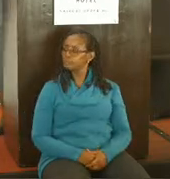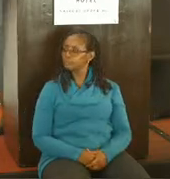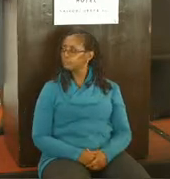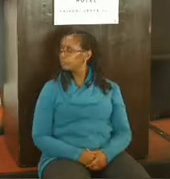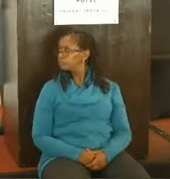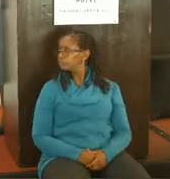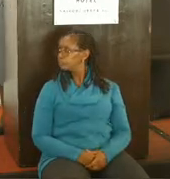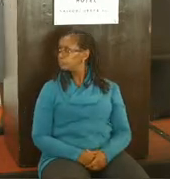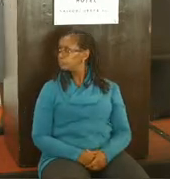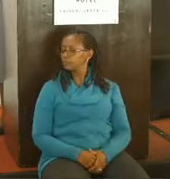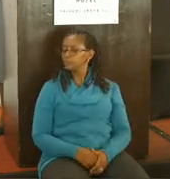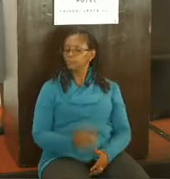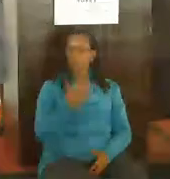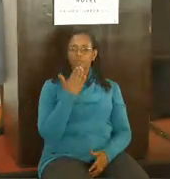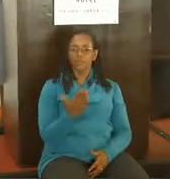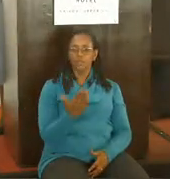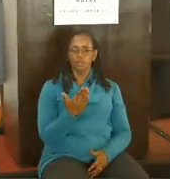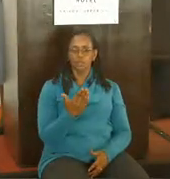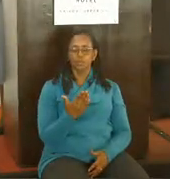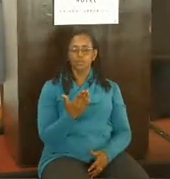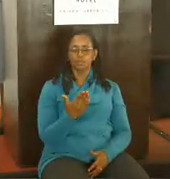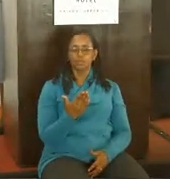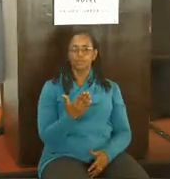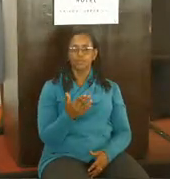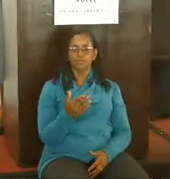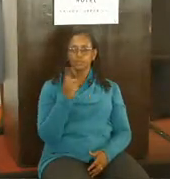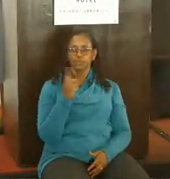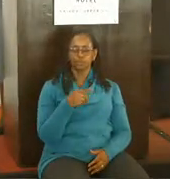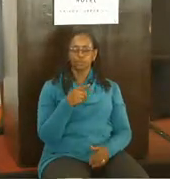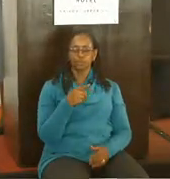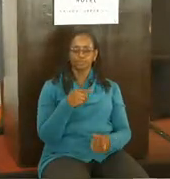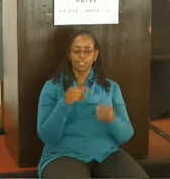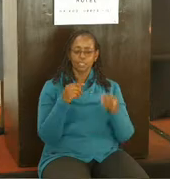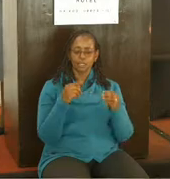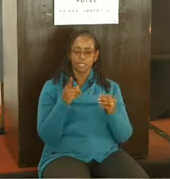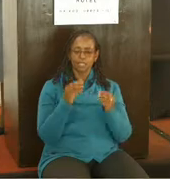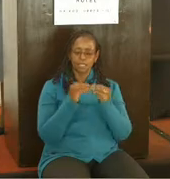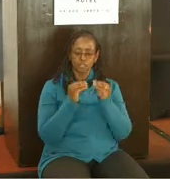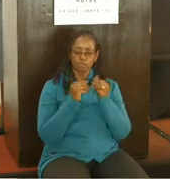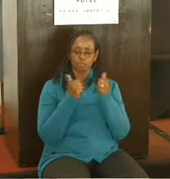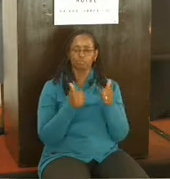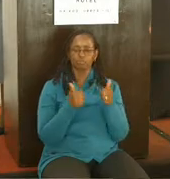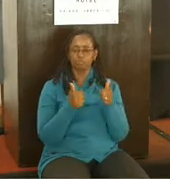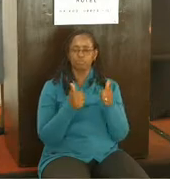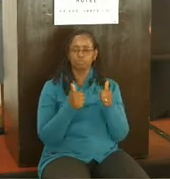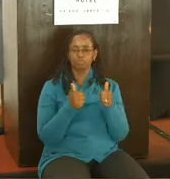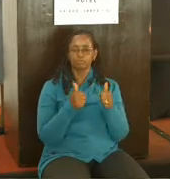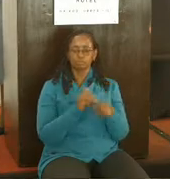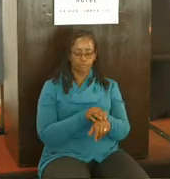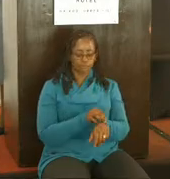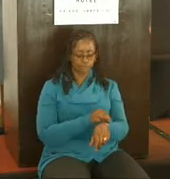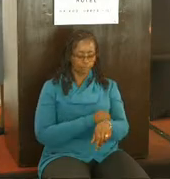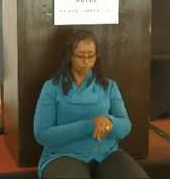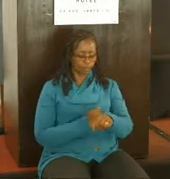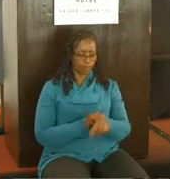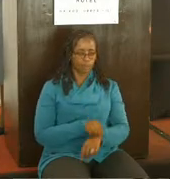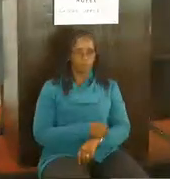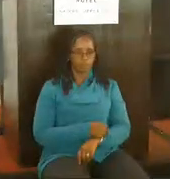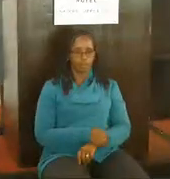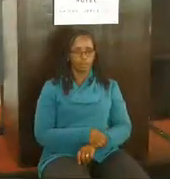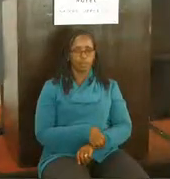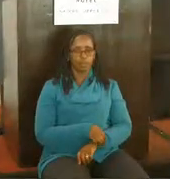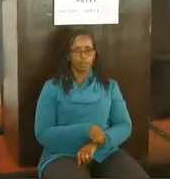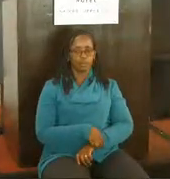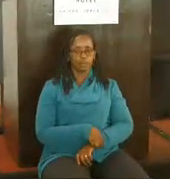back thank you thank you so much thank you for the good session that we've had though we have exceeded and we have spilled over